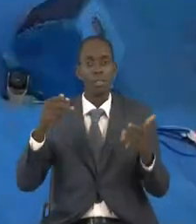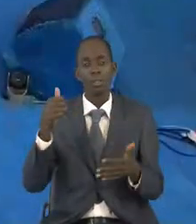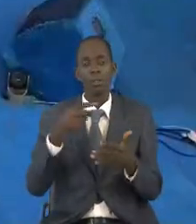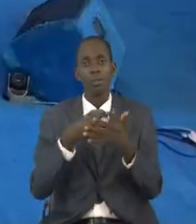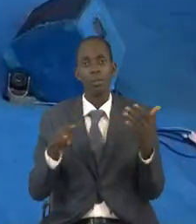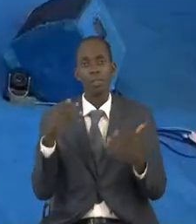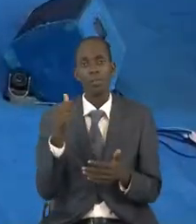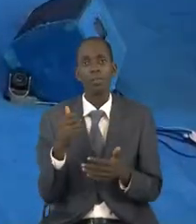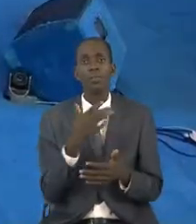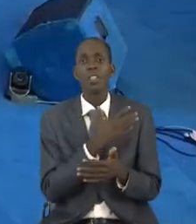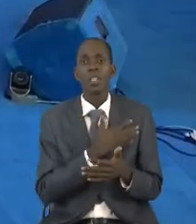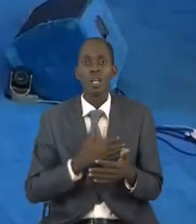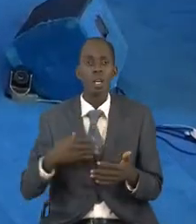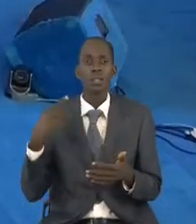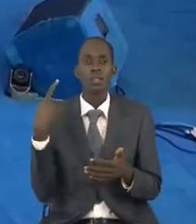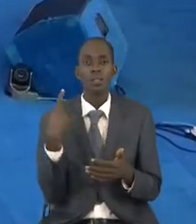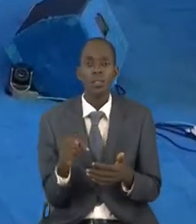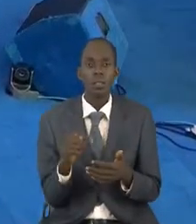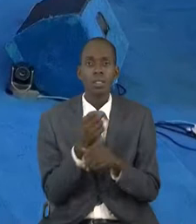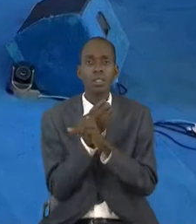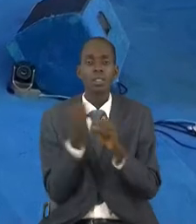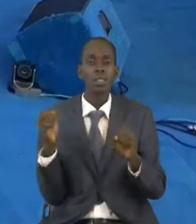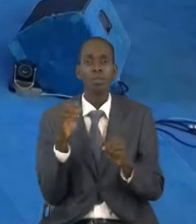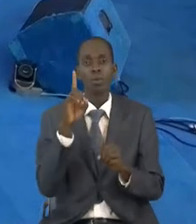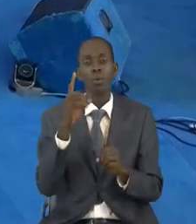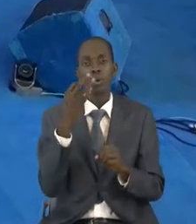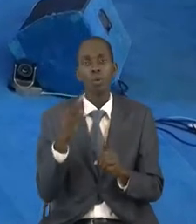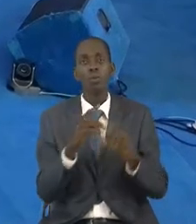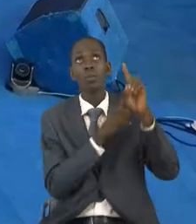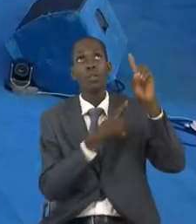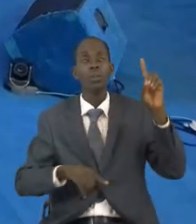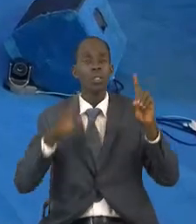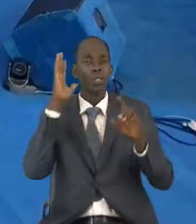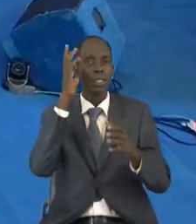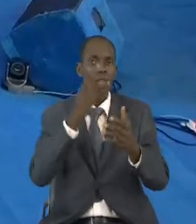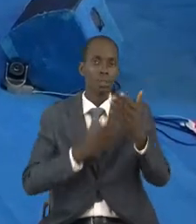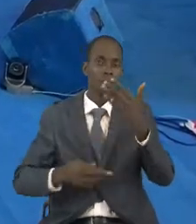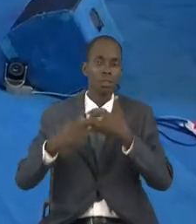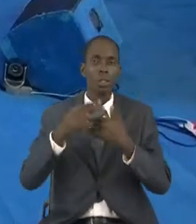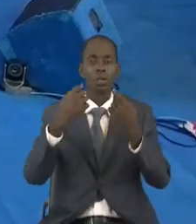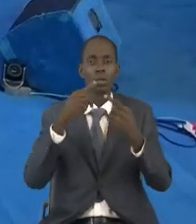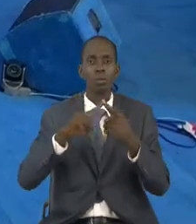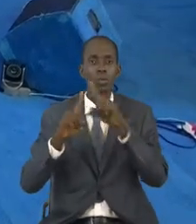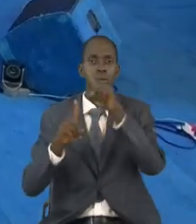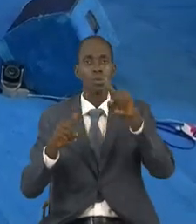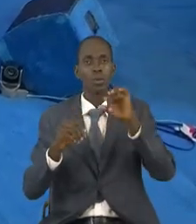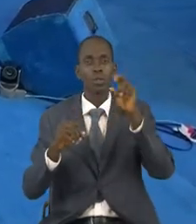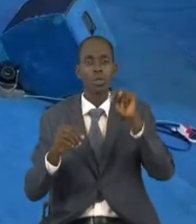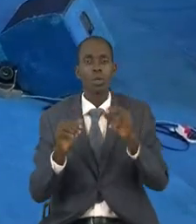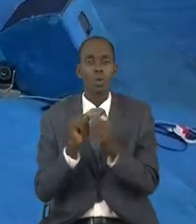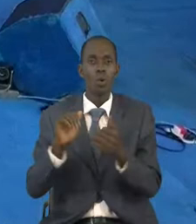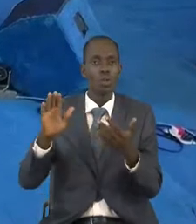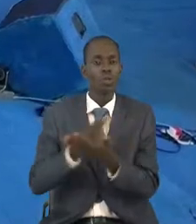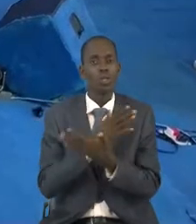the ransomed of the Lord shall return and come to Zion with songs and everlasting